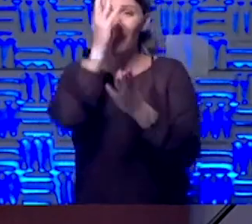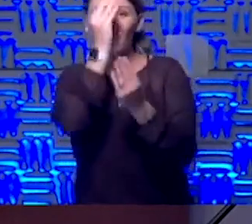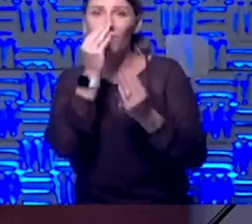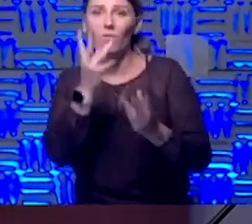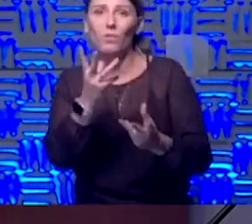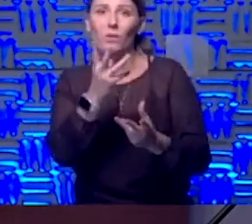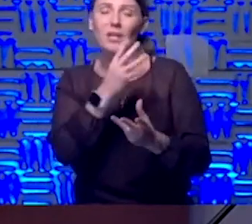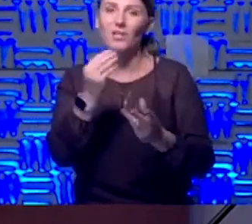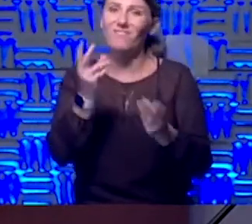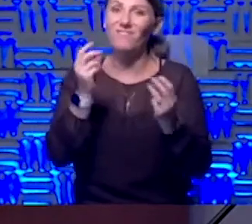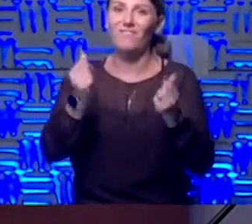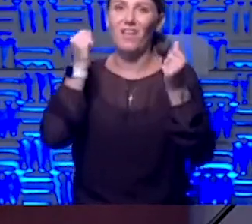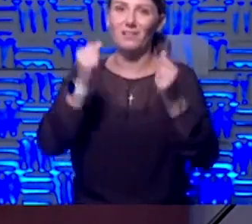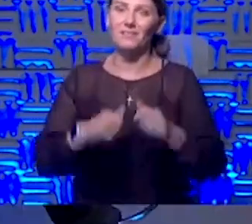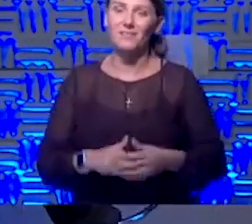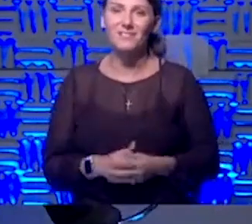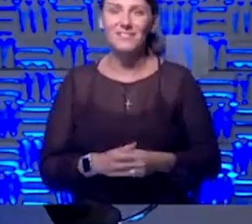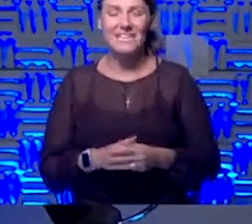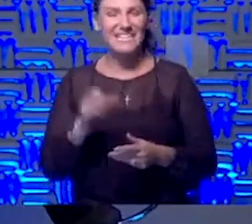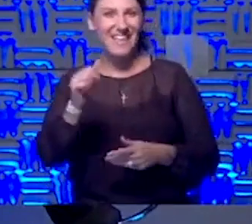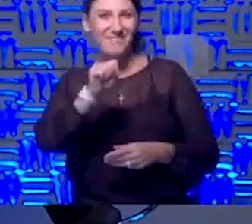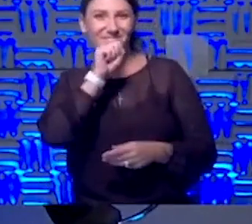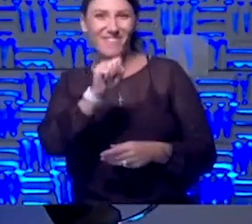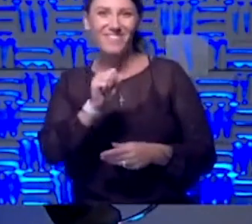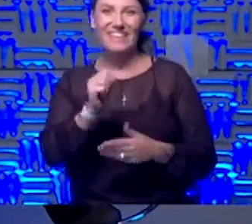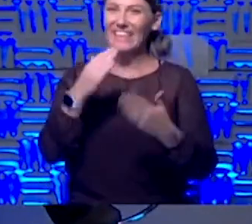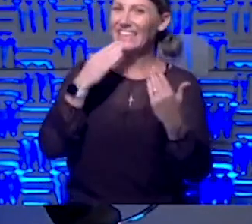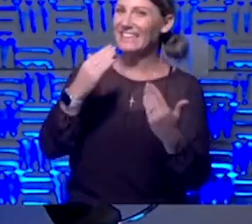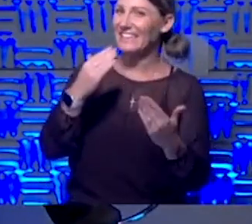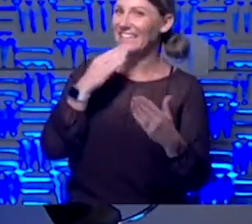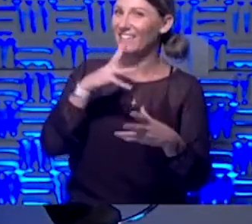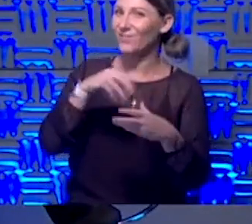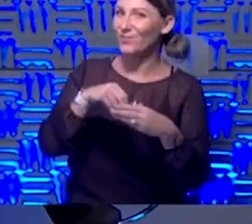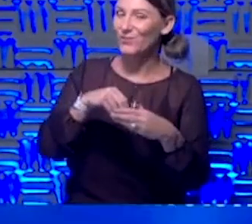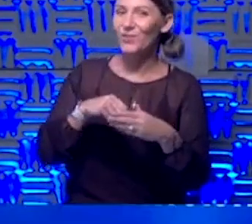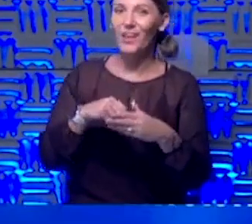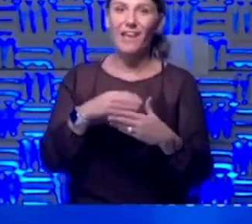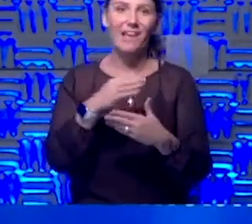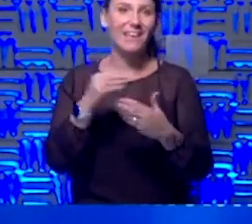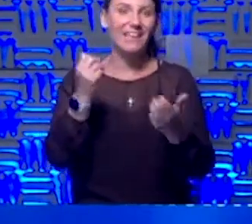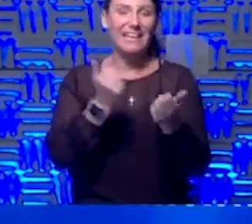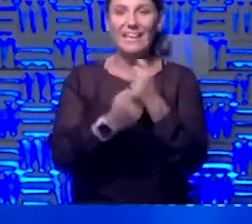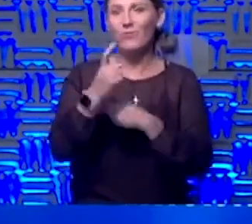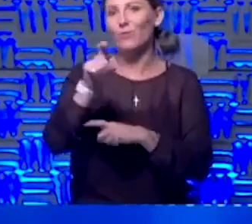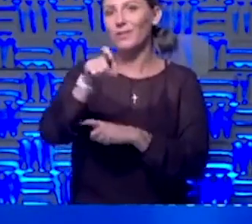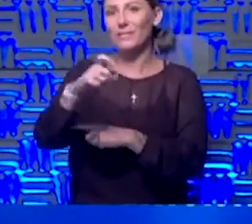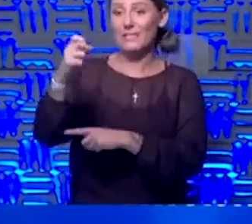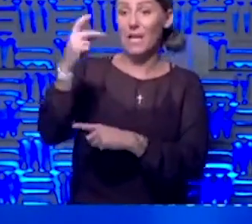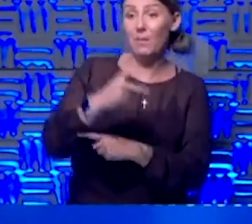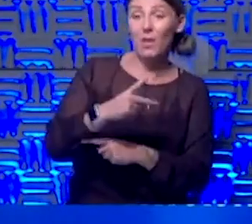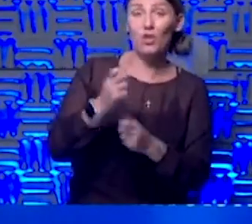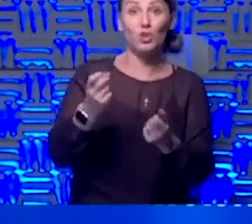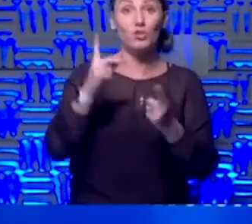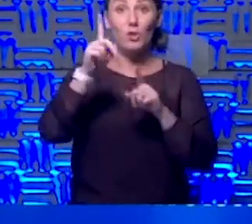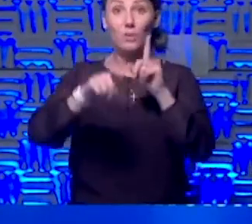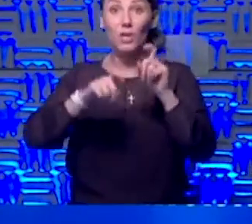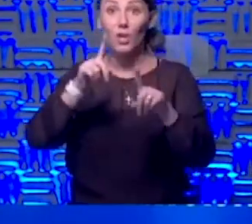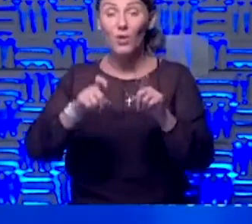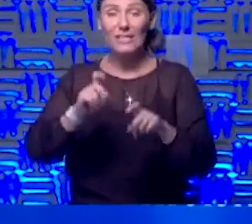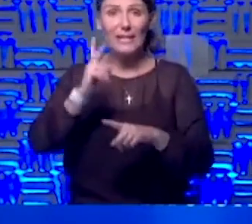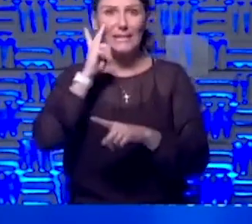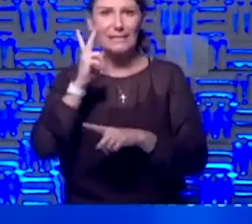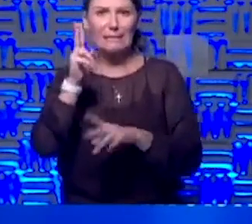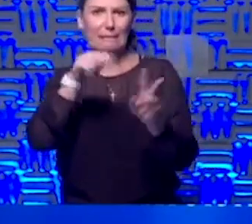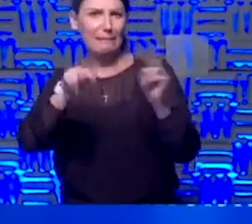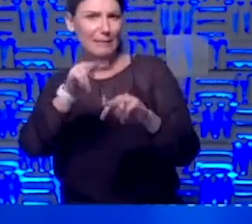find it on warp speed. Warp speed. I love it. All right. Well, thank you for being here. And you guys are all going to have to come back because we have so many questions. I could tell from